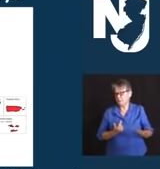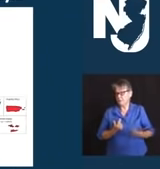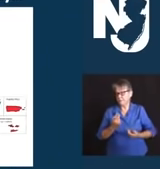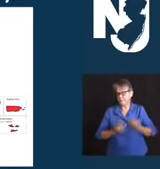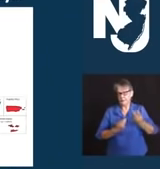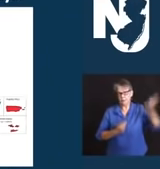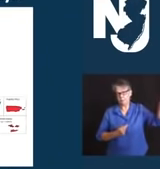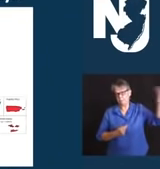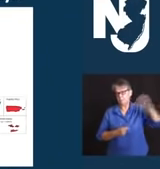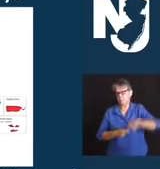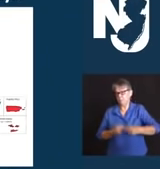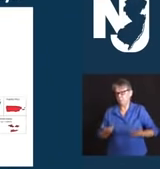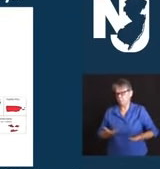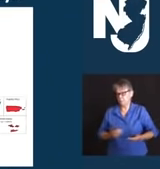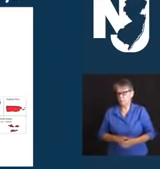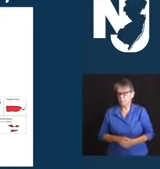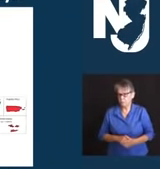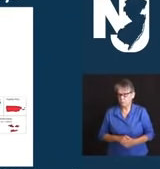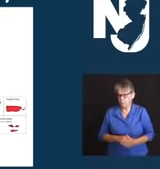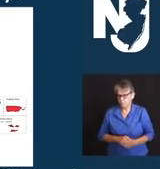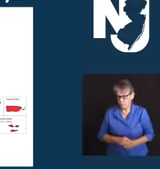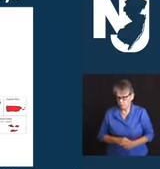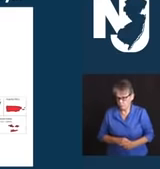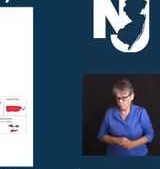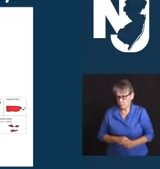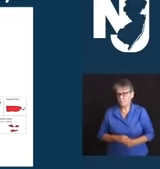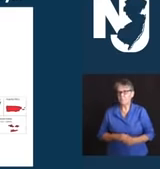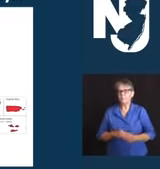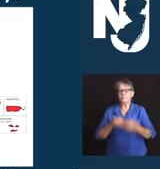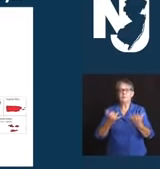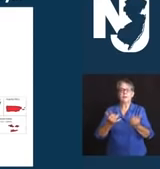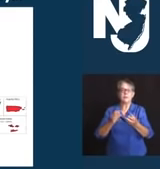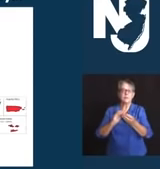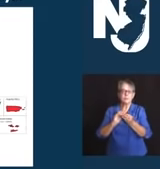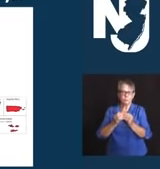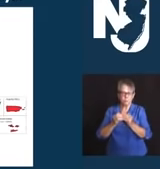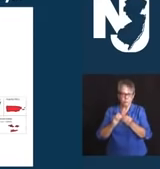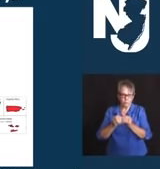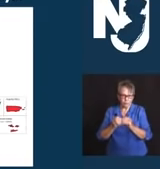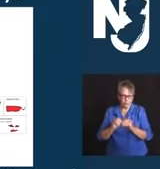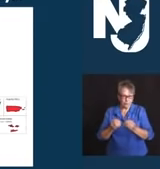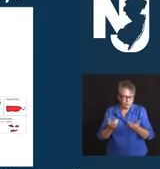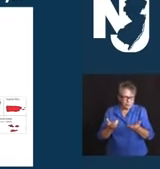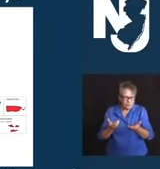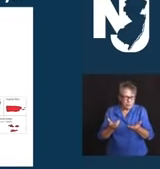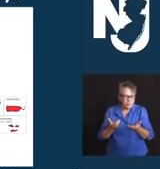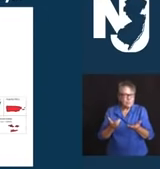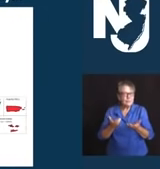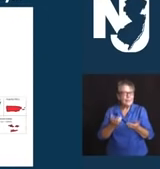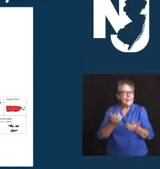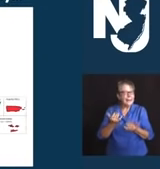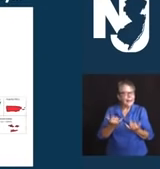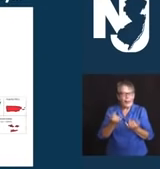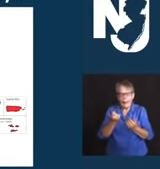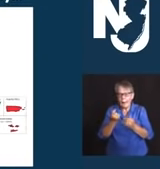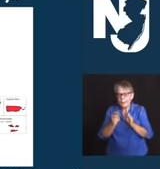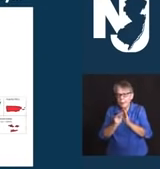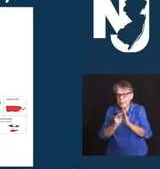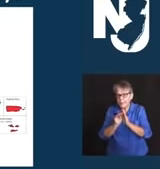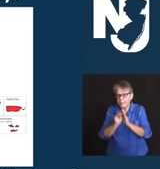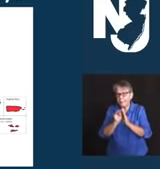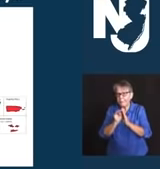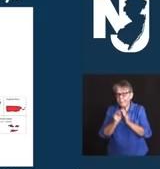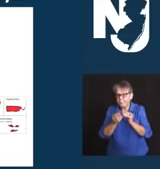want to say, as I mentioned earlier, a number of these numbers are up marginally. And while Judy and team are trying to track down some of the